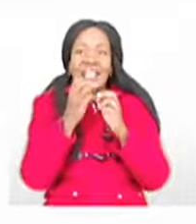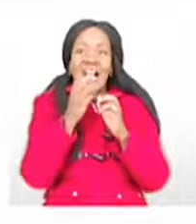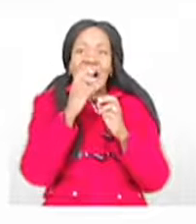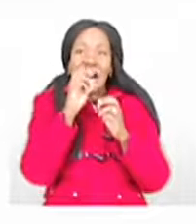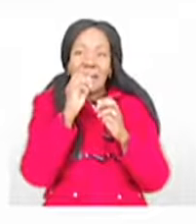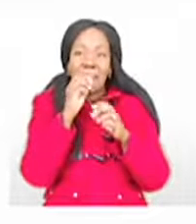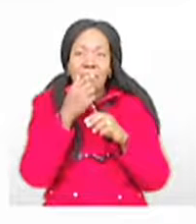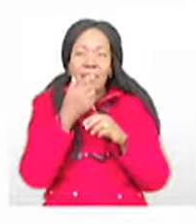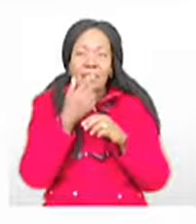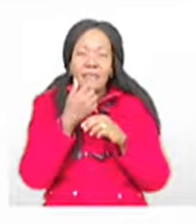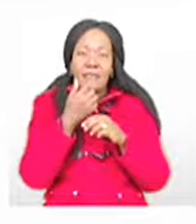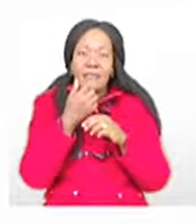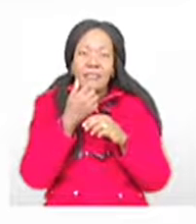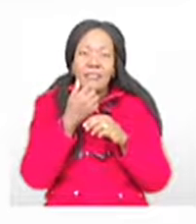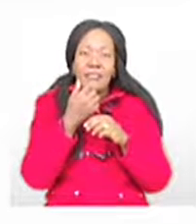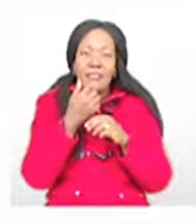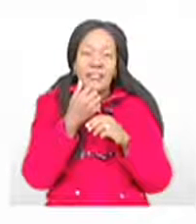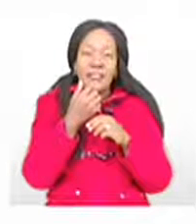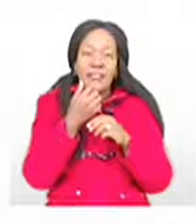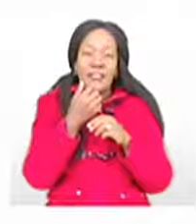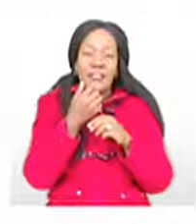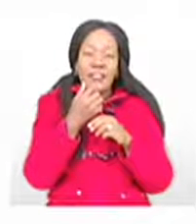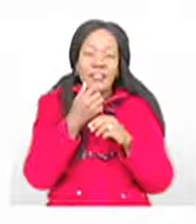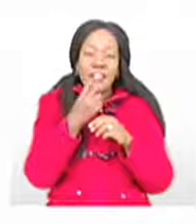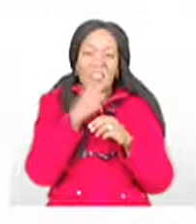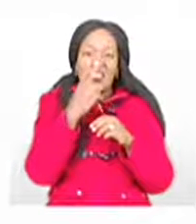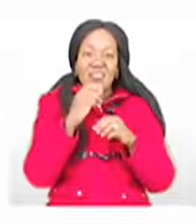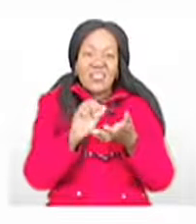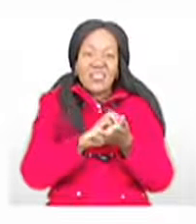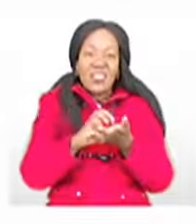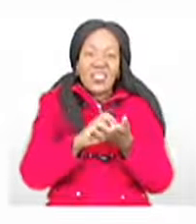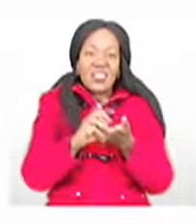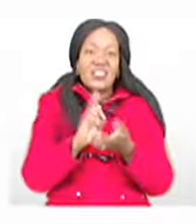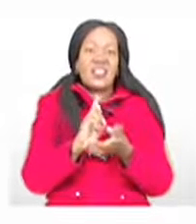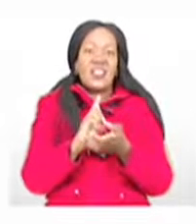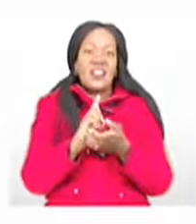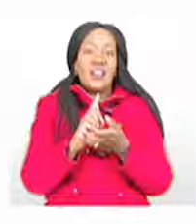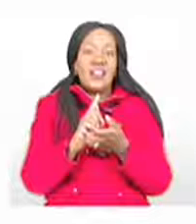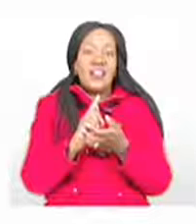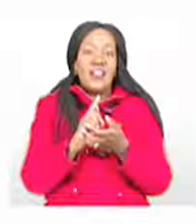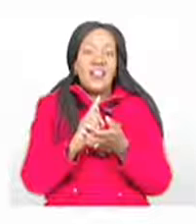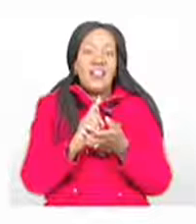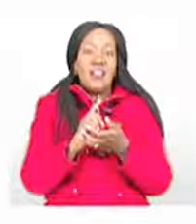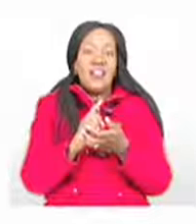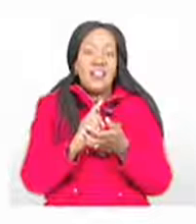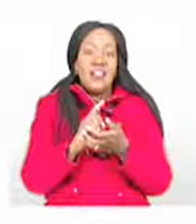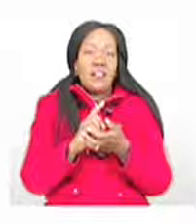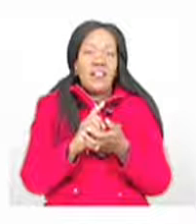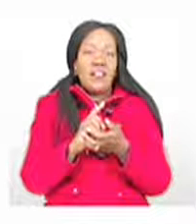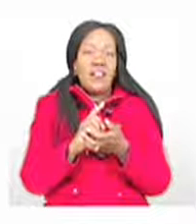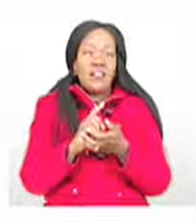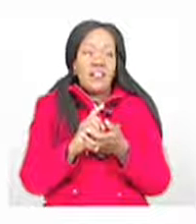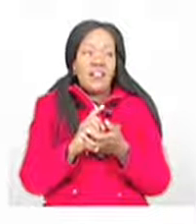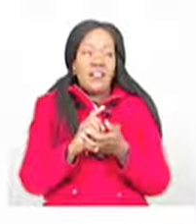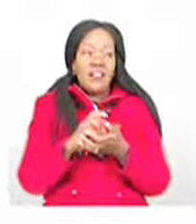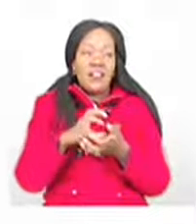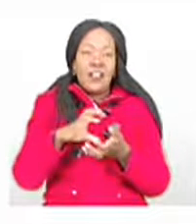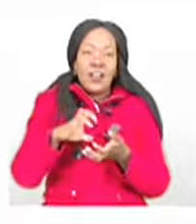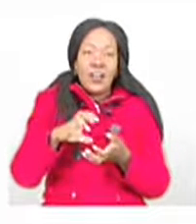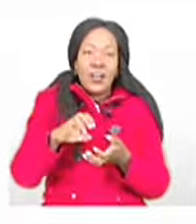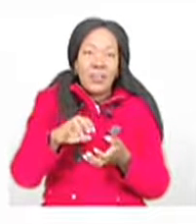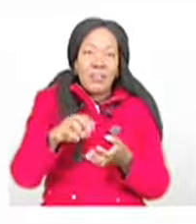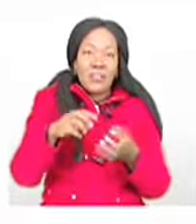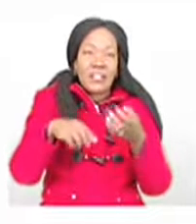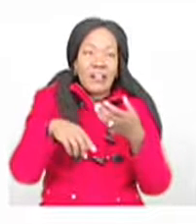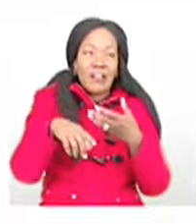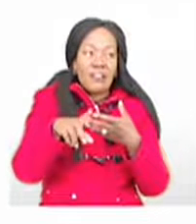cheese, what does the mouse do? The mouse walks out through the